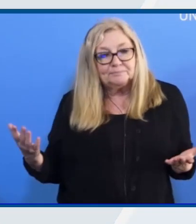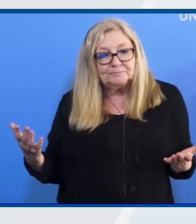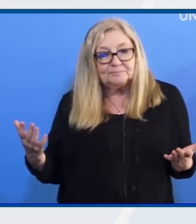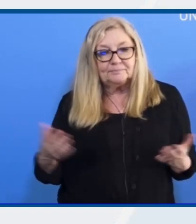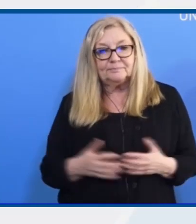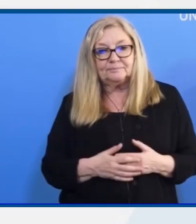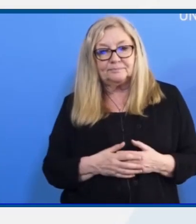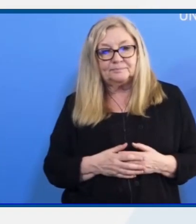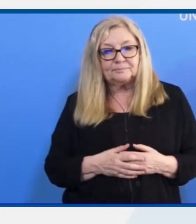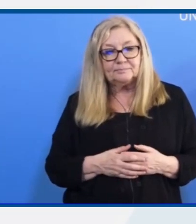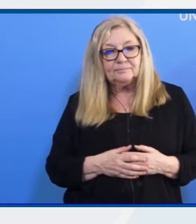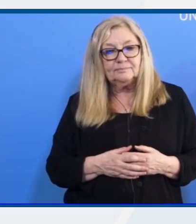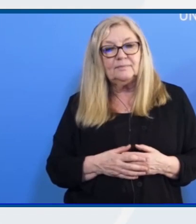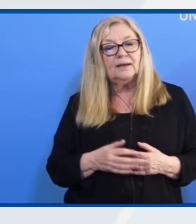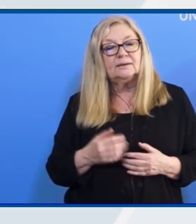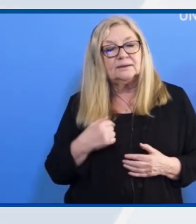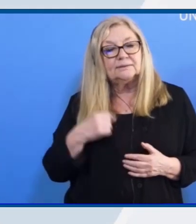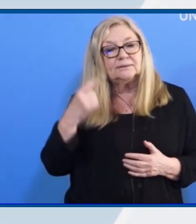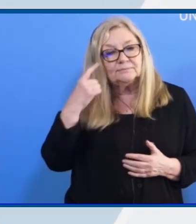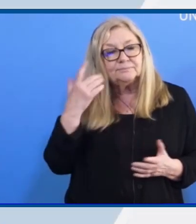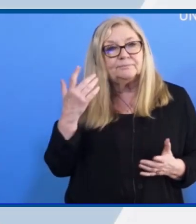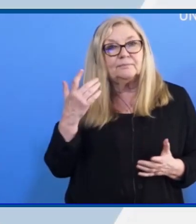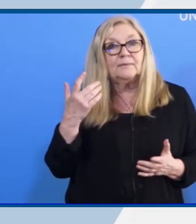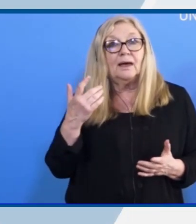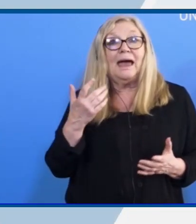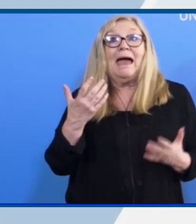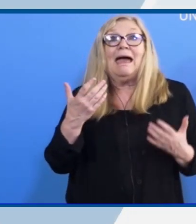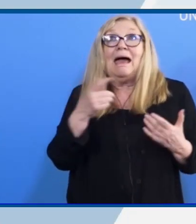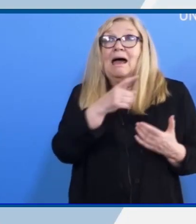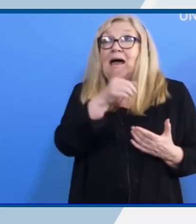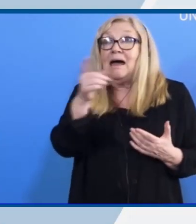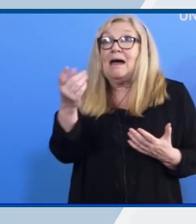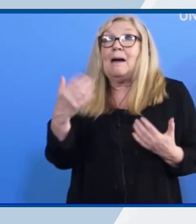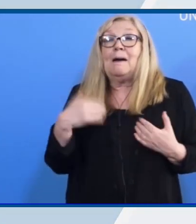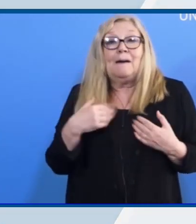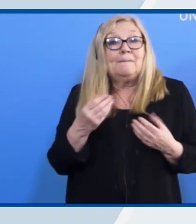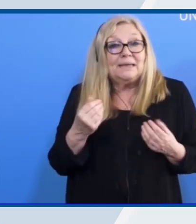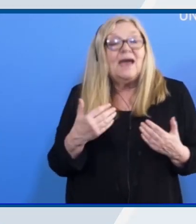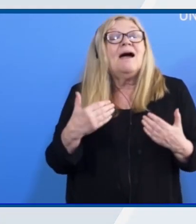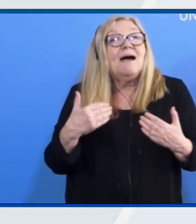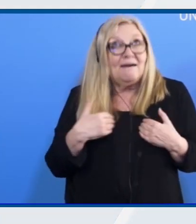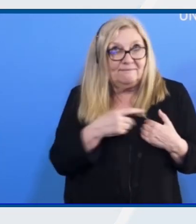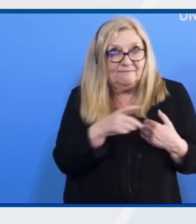key. There's money out there, not enough, but there's money out there, and project preparation will definitely help,